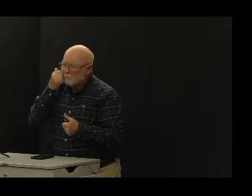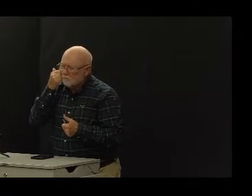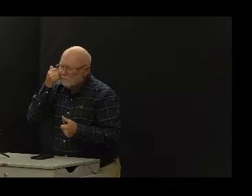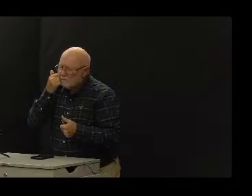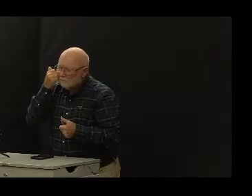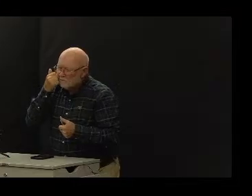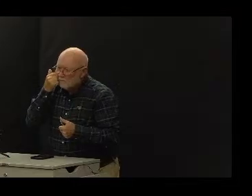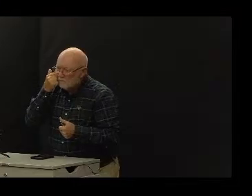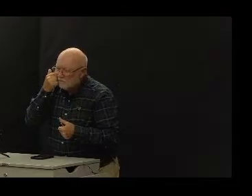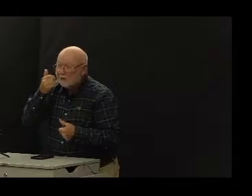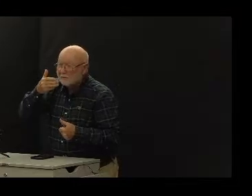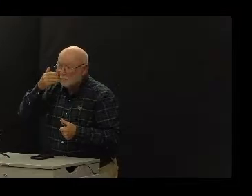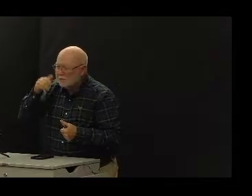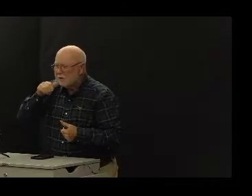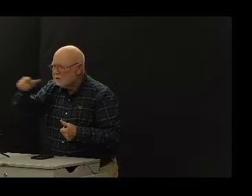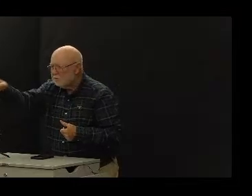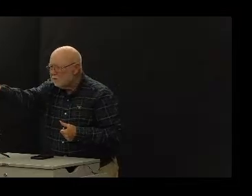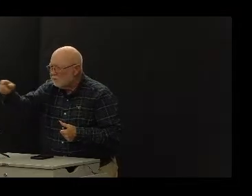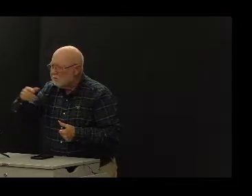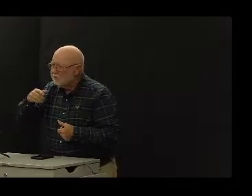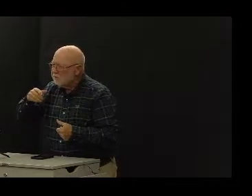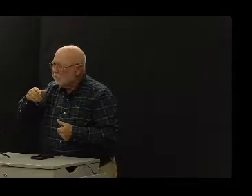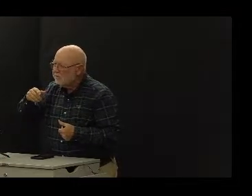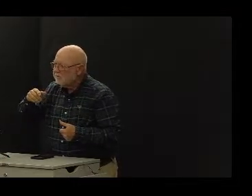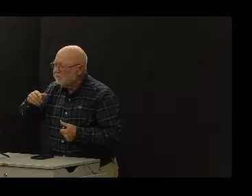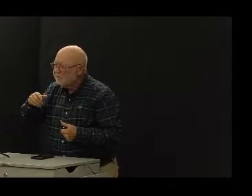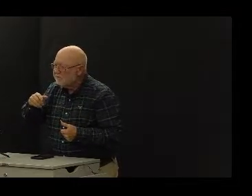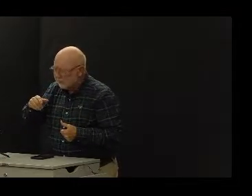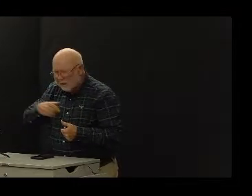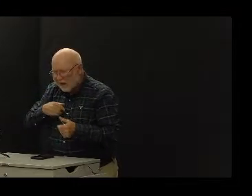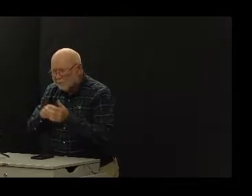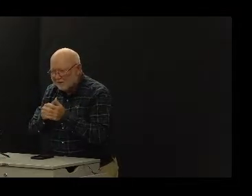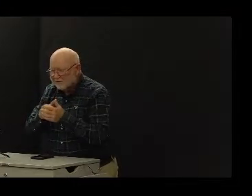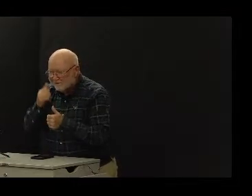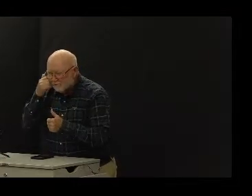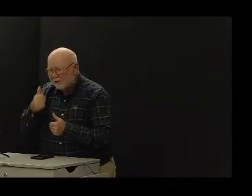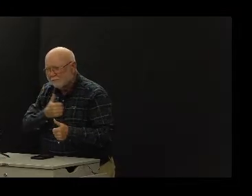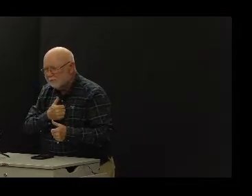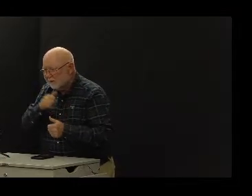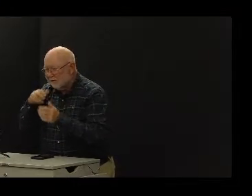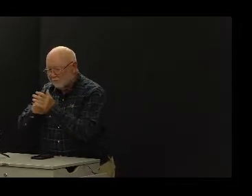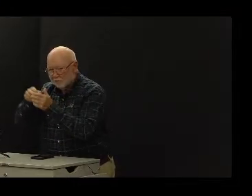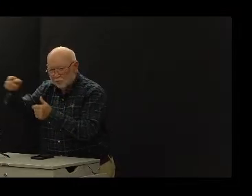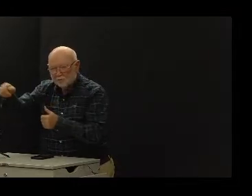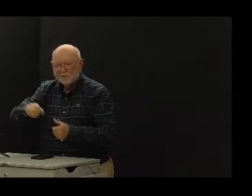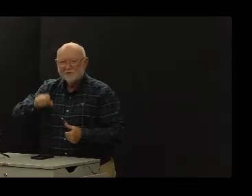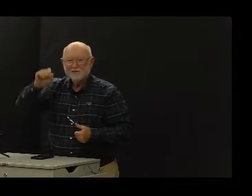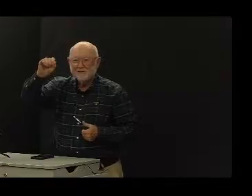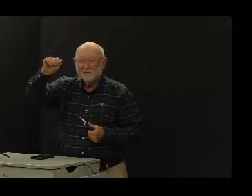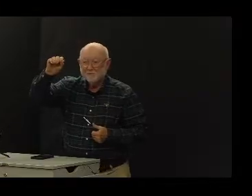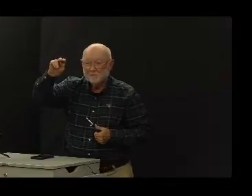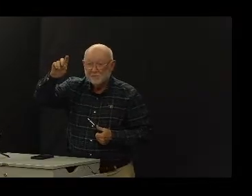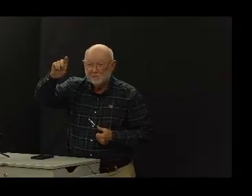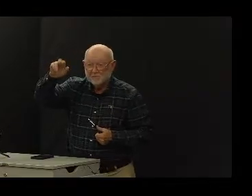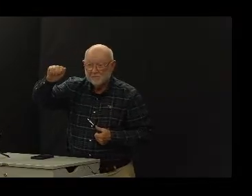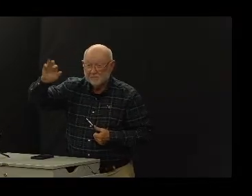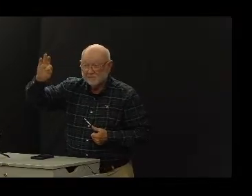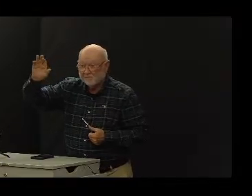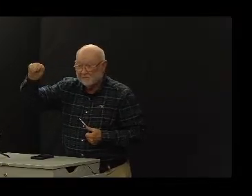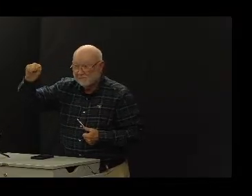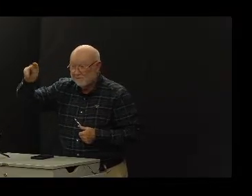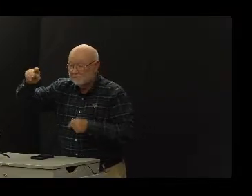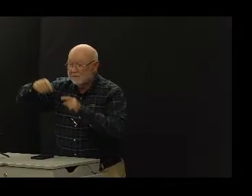mention Samantha. Did I sign that right? No, what is it? Samantha? No, not you. I'm sorry. No, maybe you thought I meant